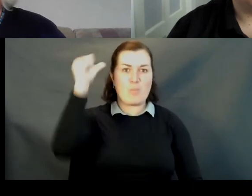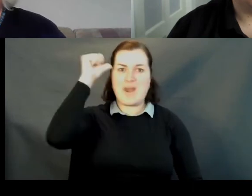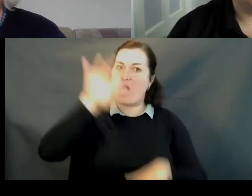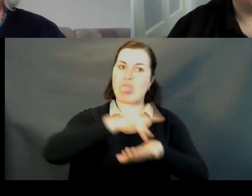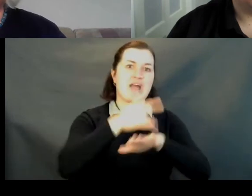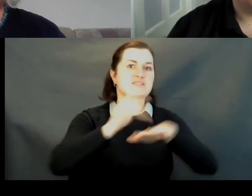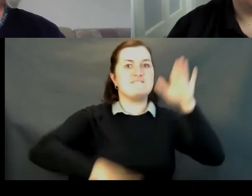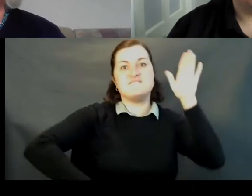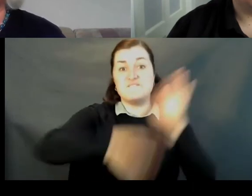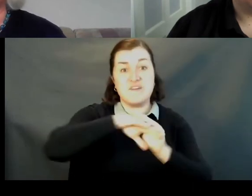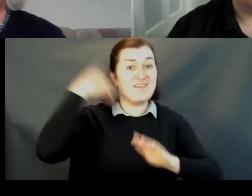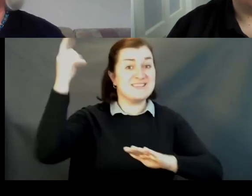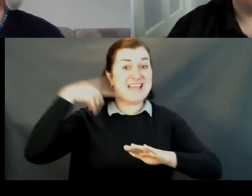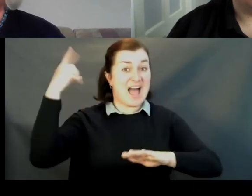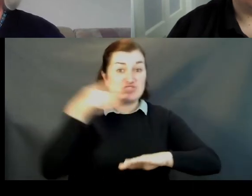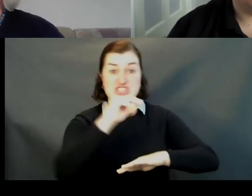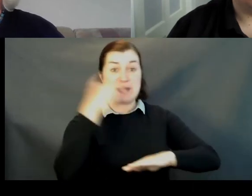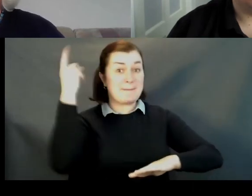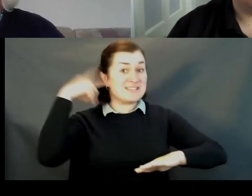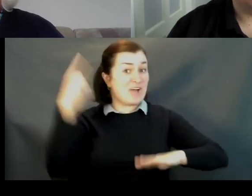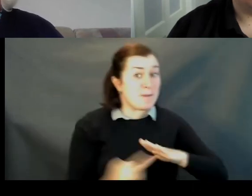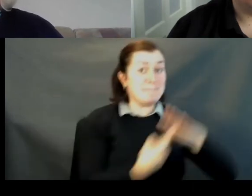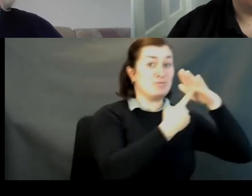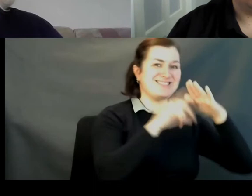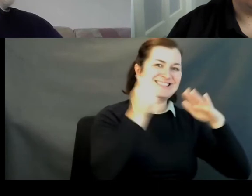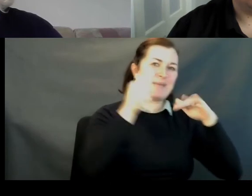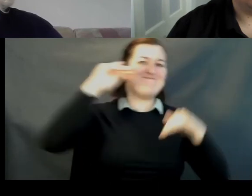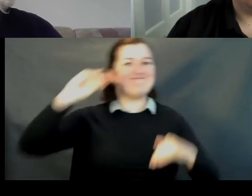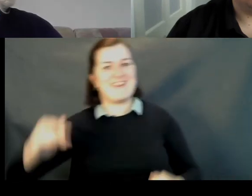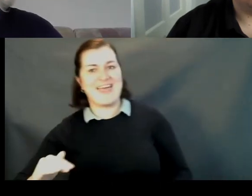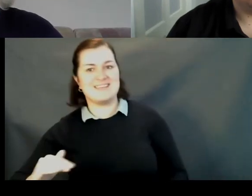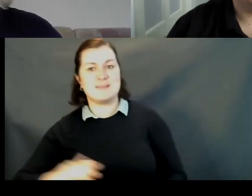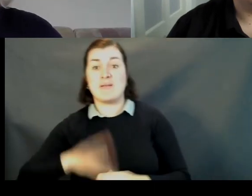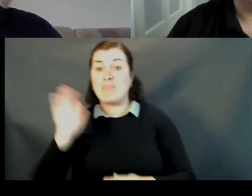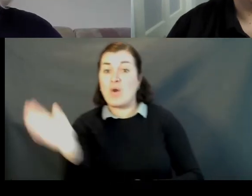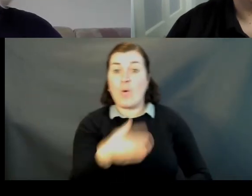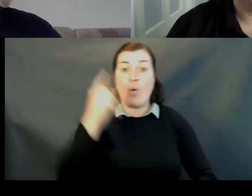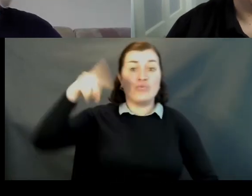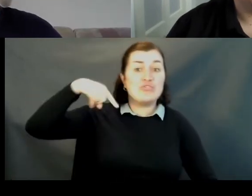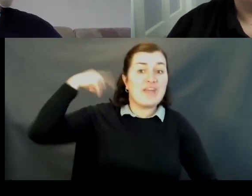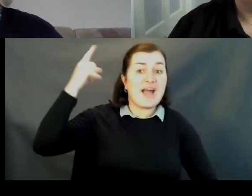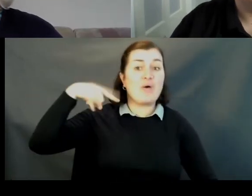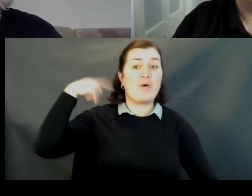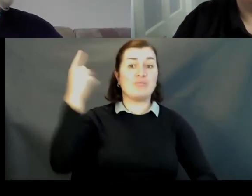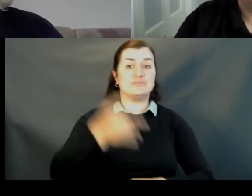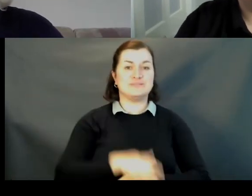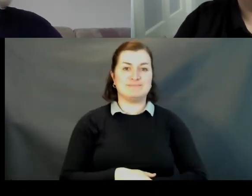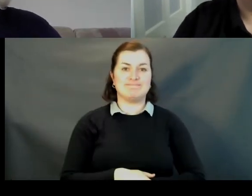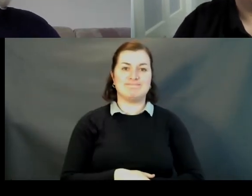Some of them are less important than others, but they're all sounds and they all add to the story. But some of them will need